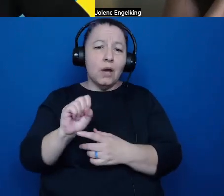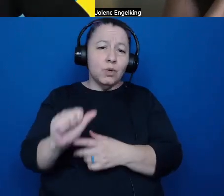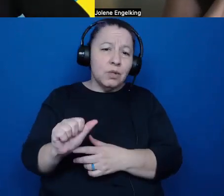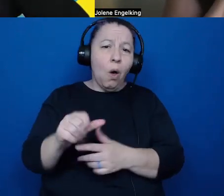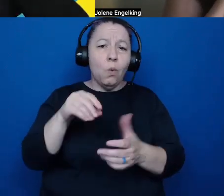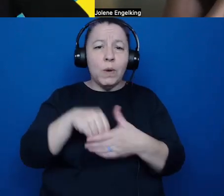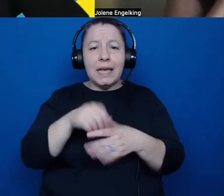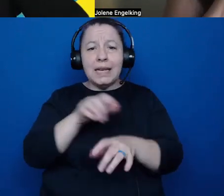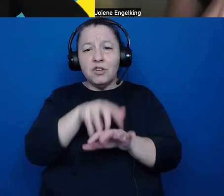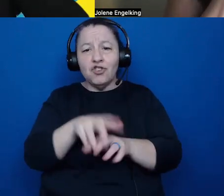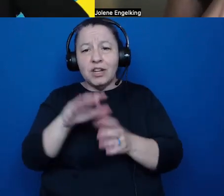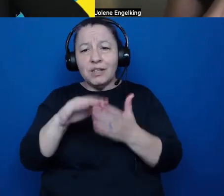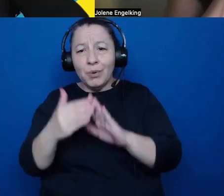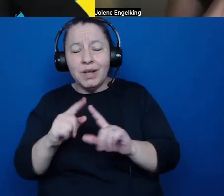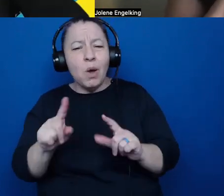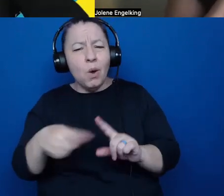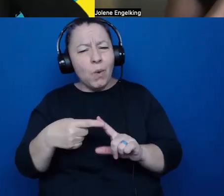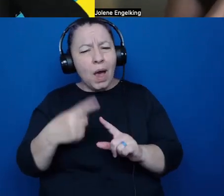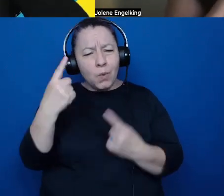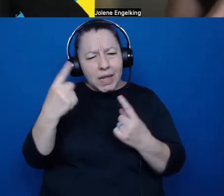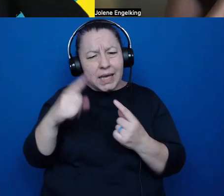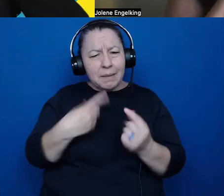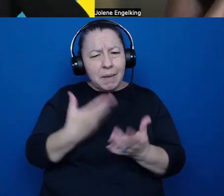communities. But like, when we're thinking about the fact that there are